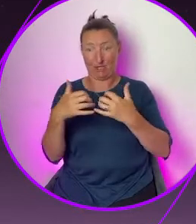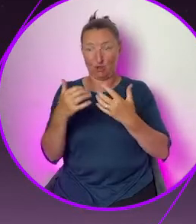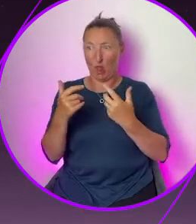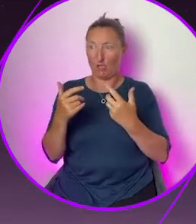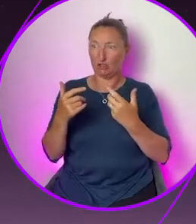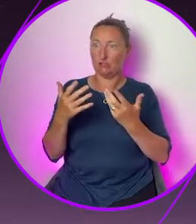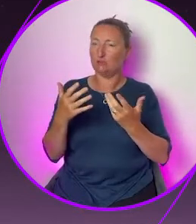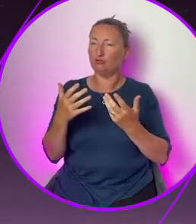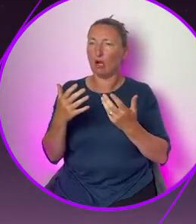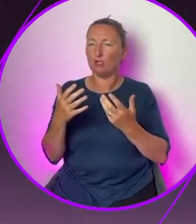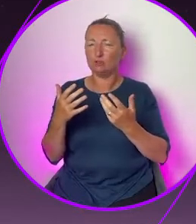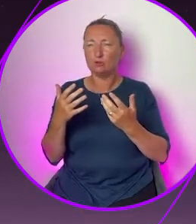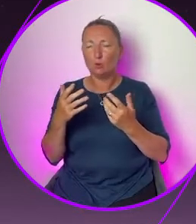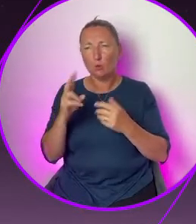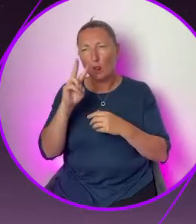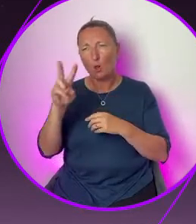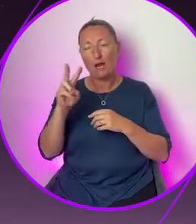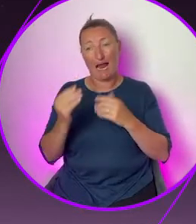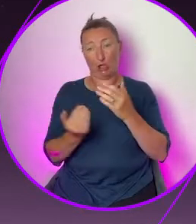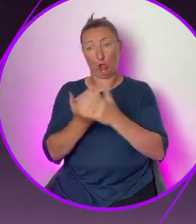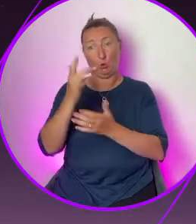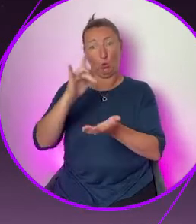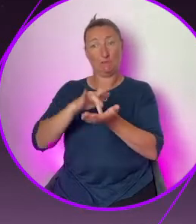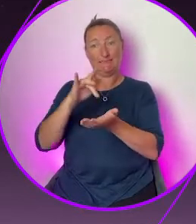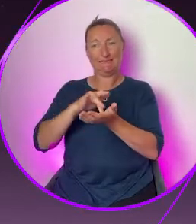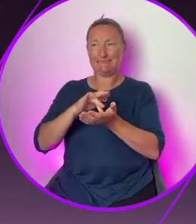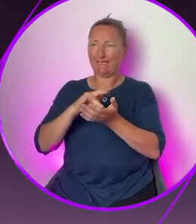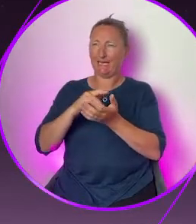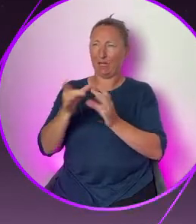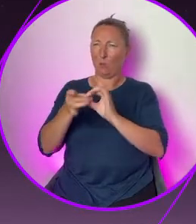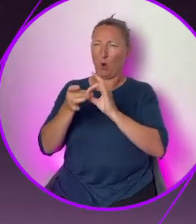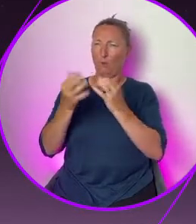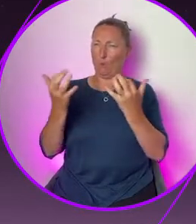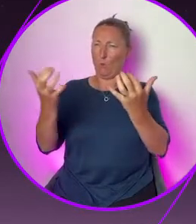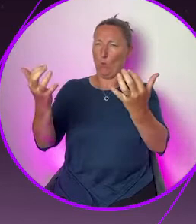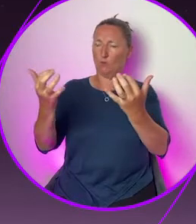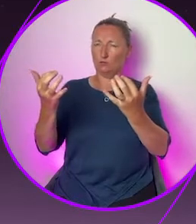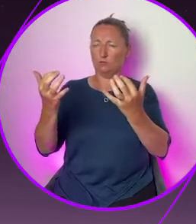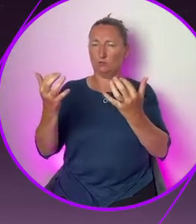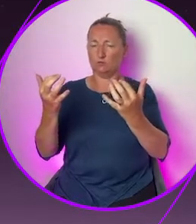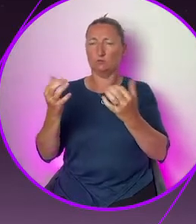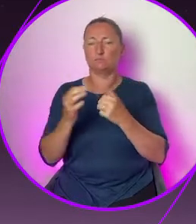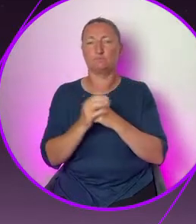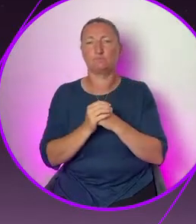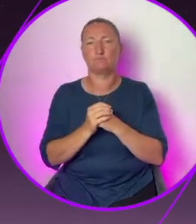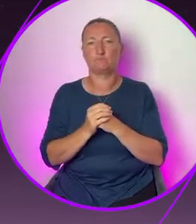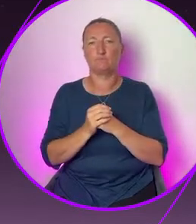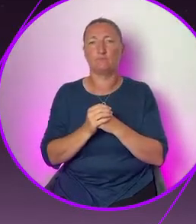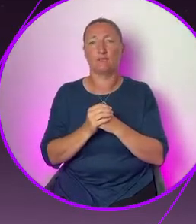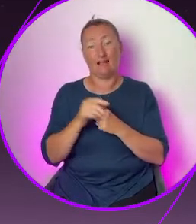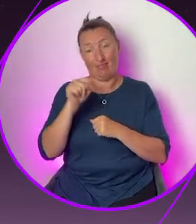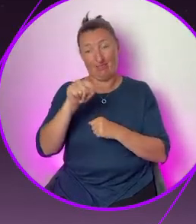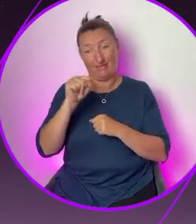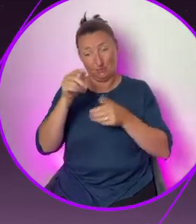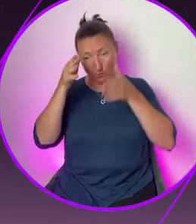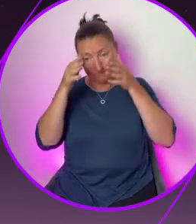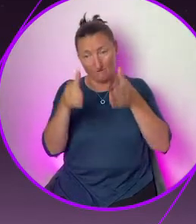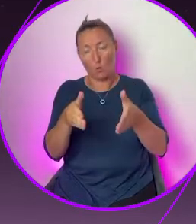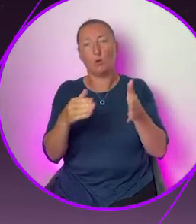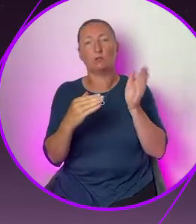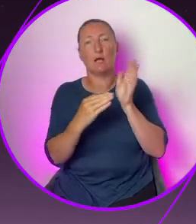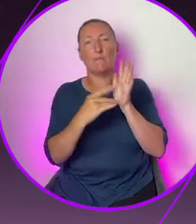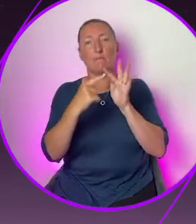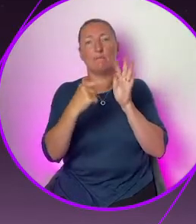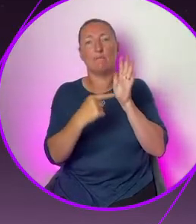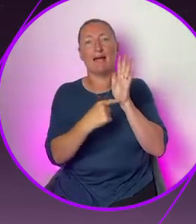with the processes that shape cities and prototype new futures. Now, because this year's issue focuses on the metaverse, and there will obviously be more of that